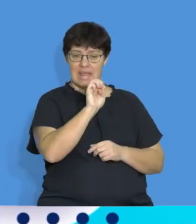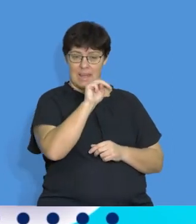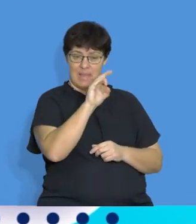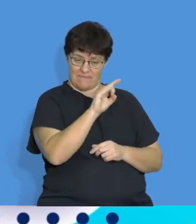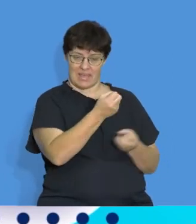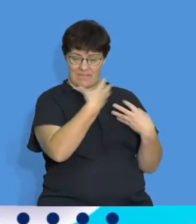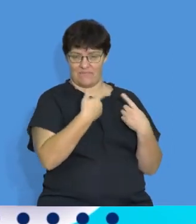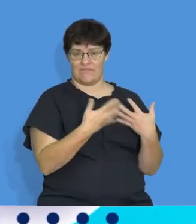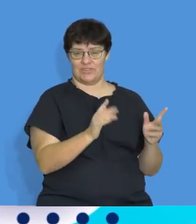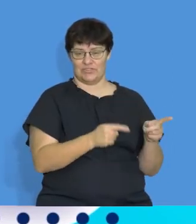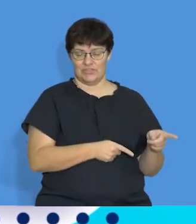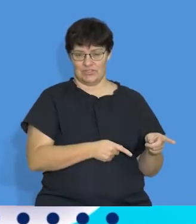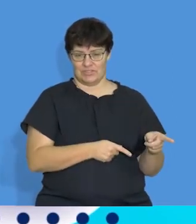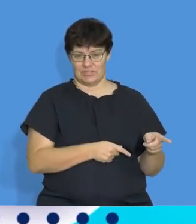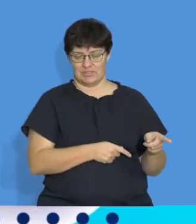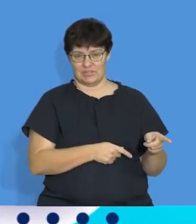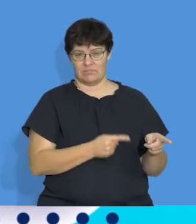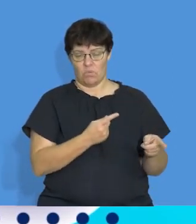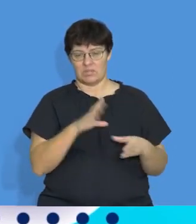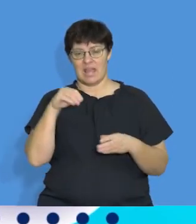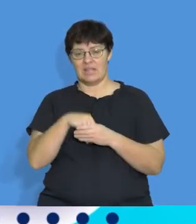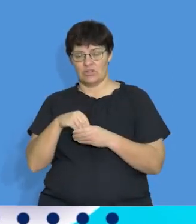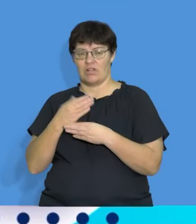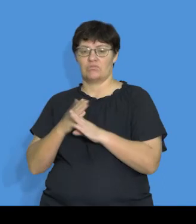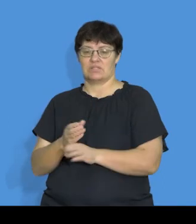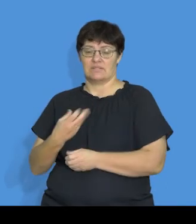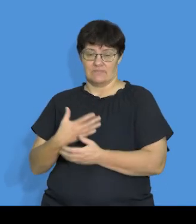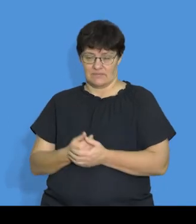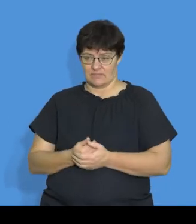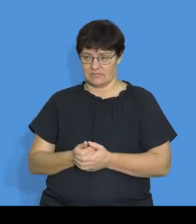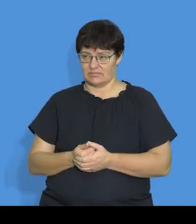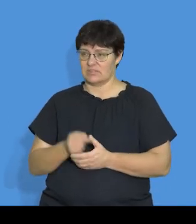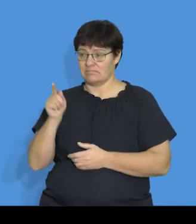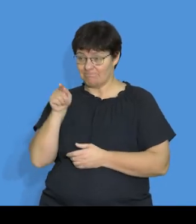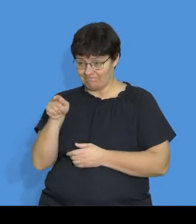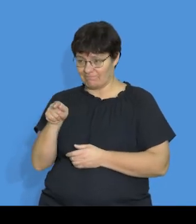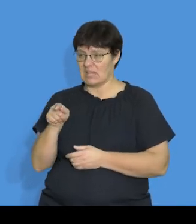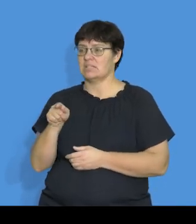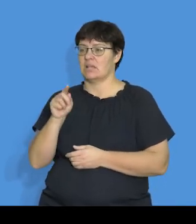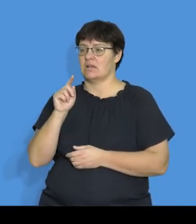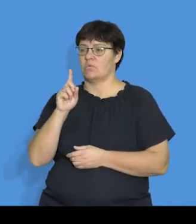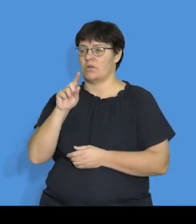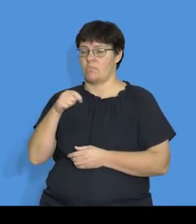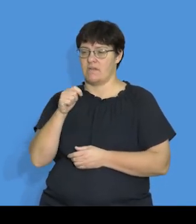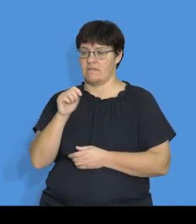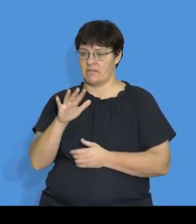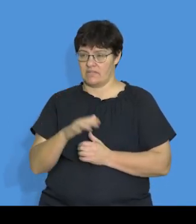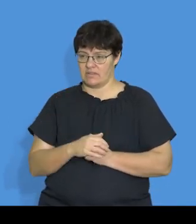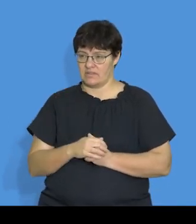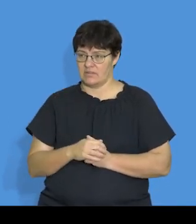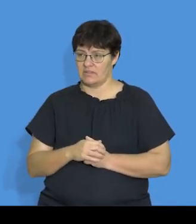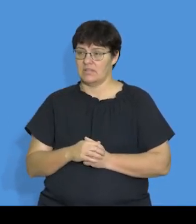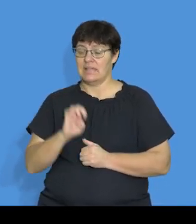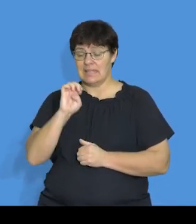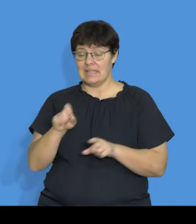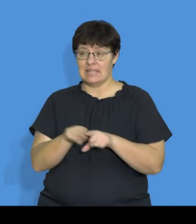We are also given the internal resistance, right, which is 1.5. So we're saying E is equals to 12 volts in